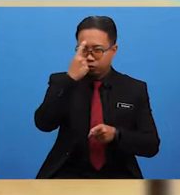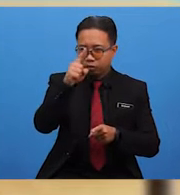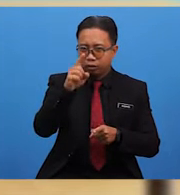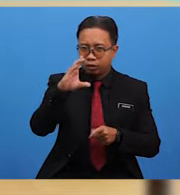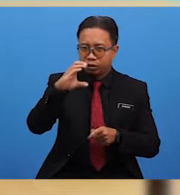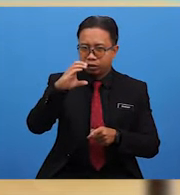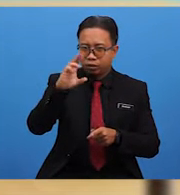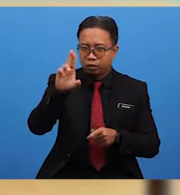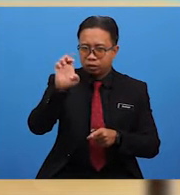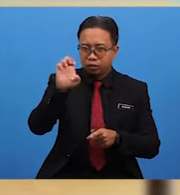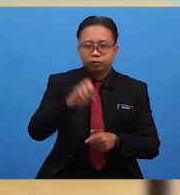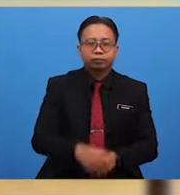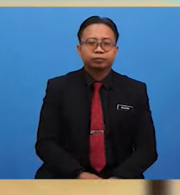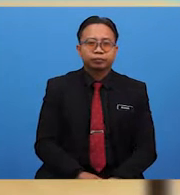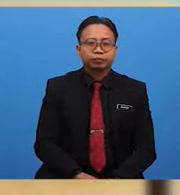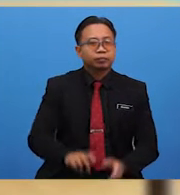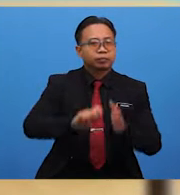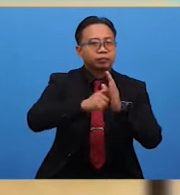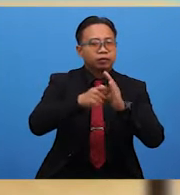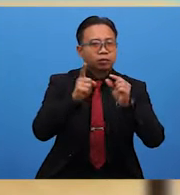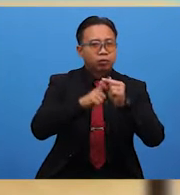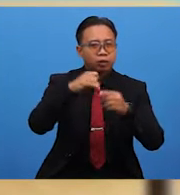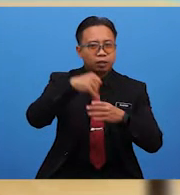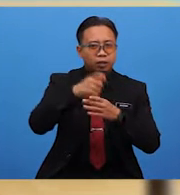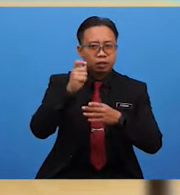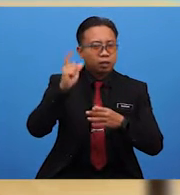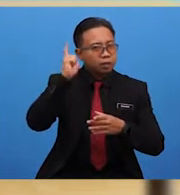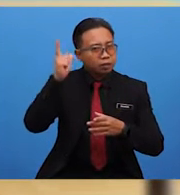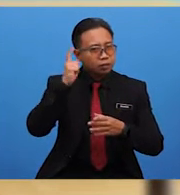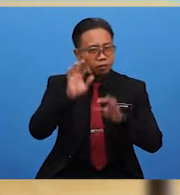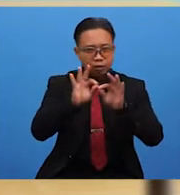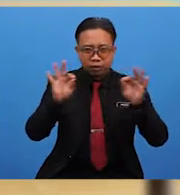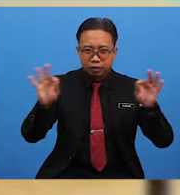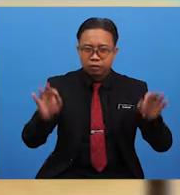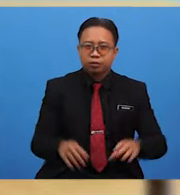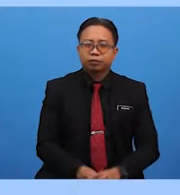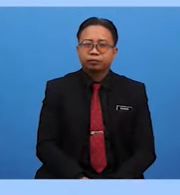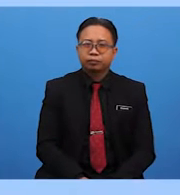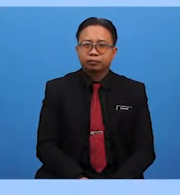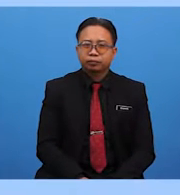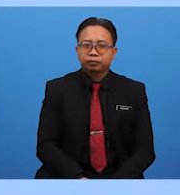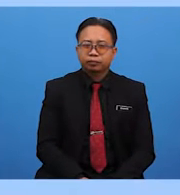cues. The cues are the keywords in the listening text.